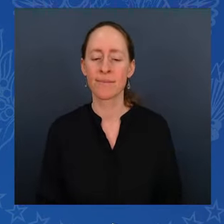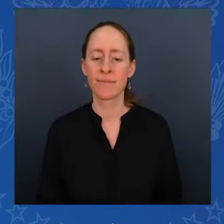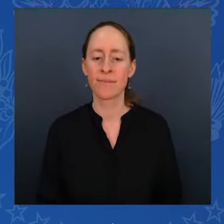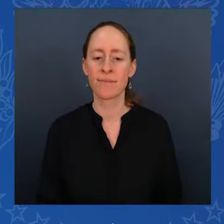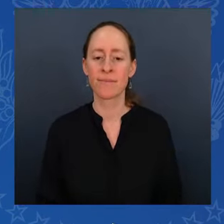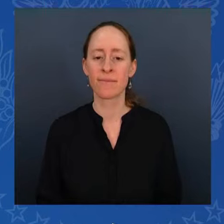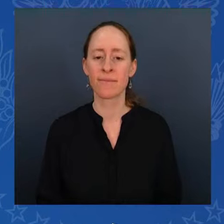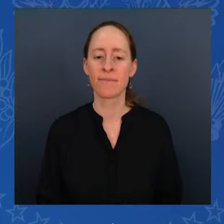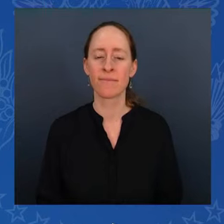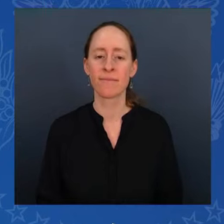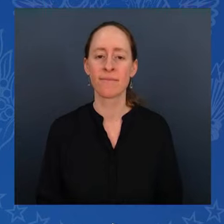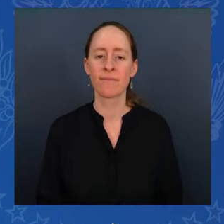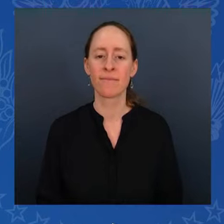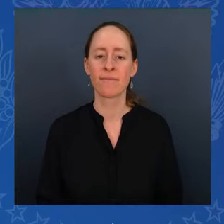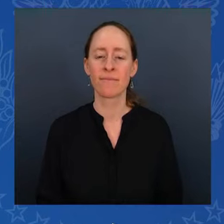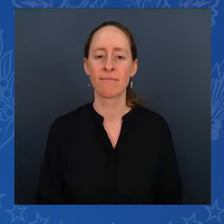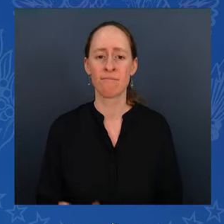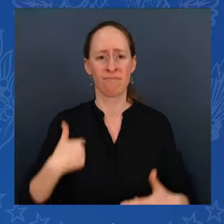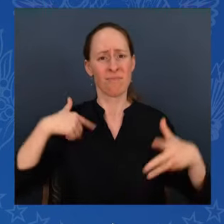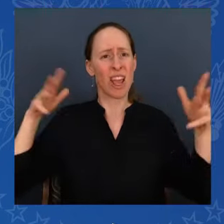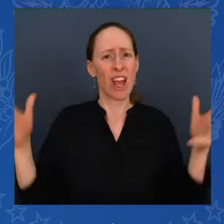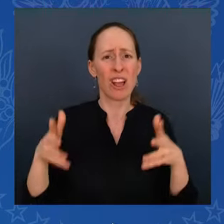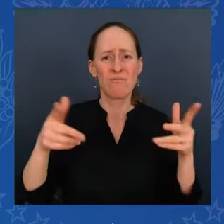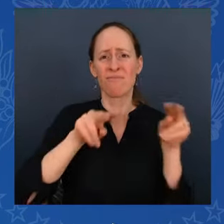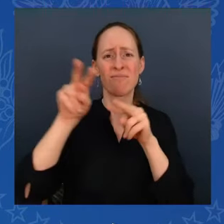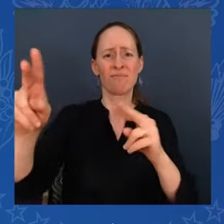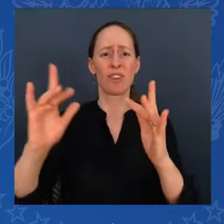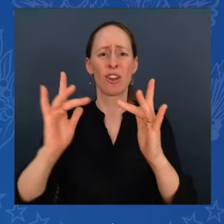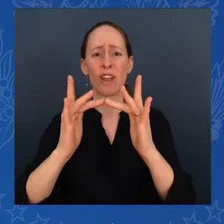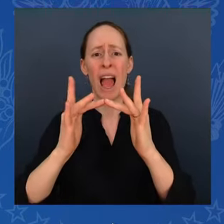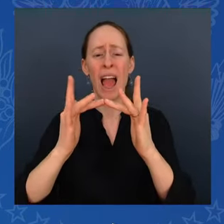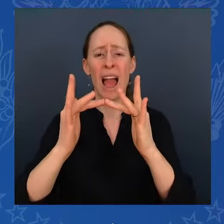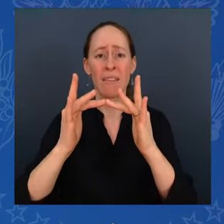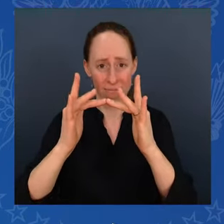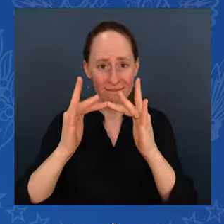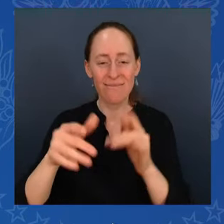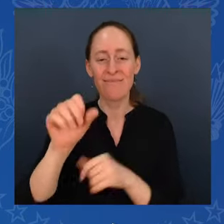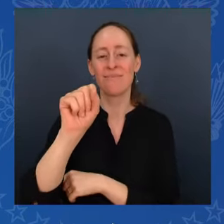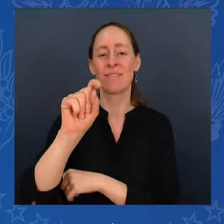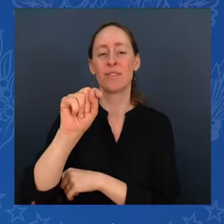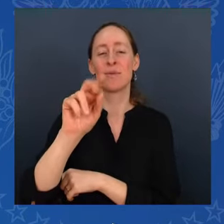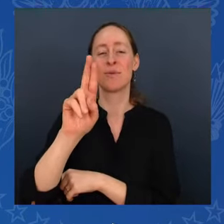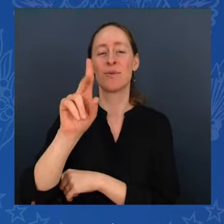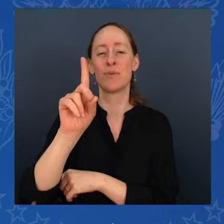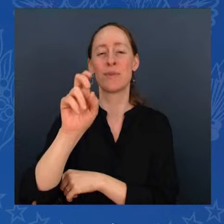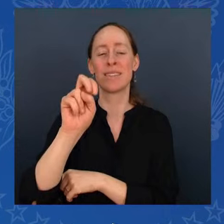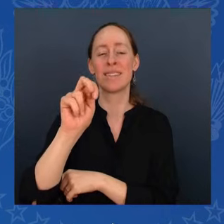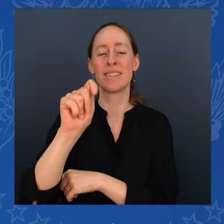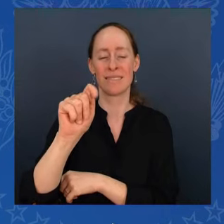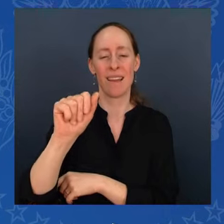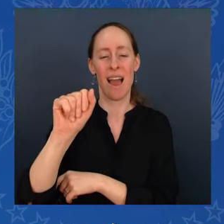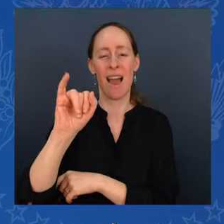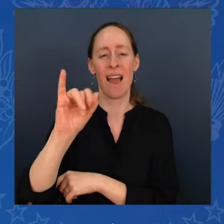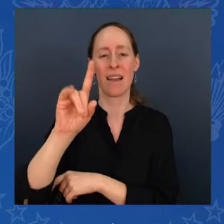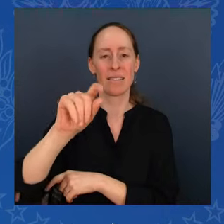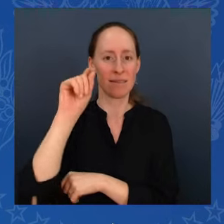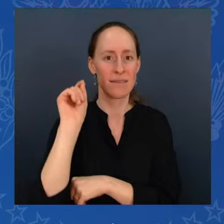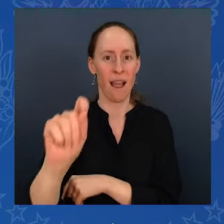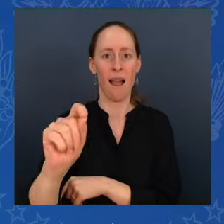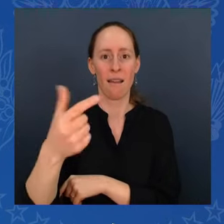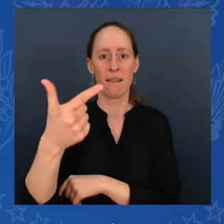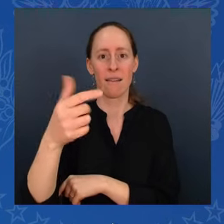studentaid.gov, studentaid.gov, to learn more about these plans and see if you're any of them fit for you.